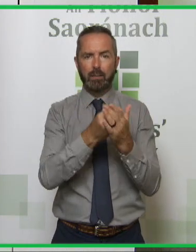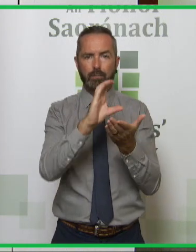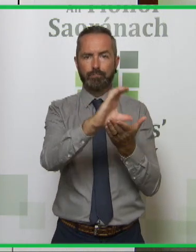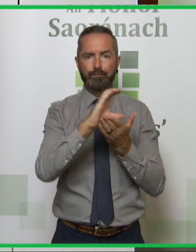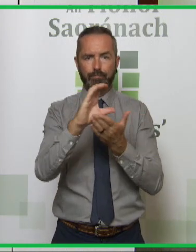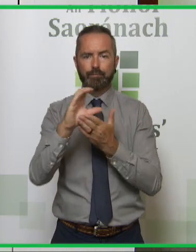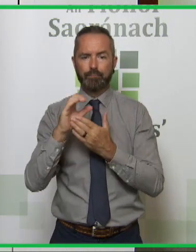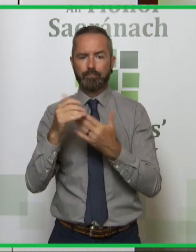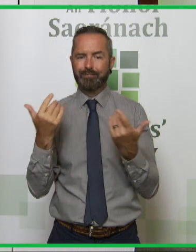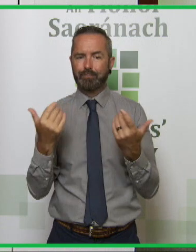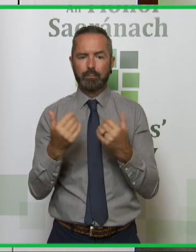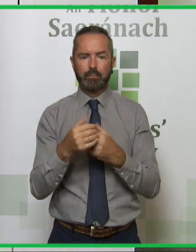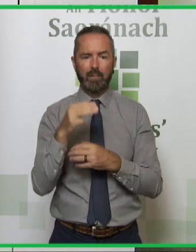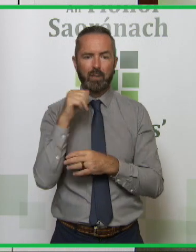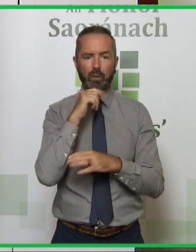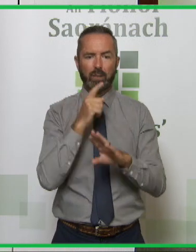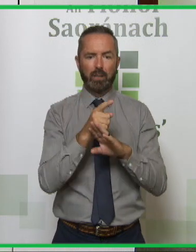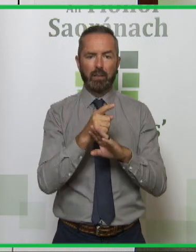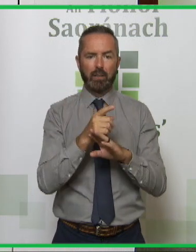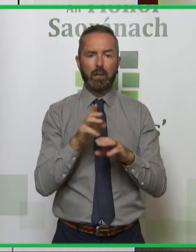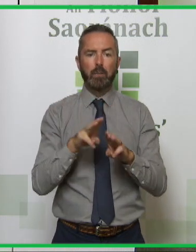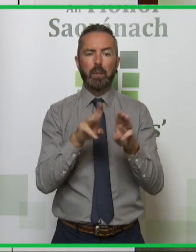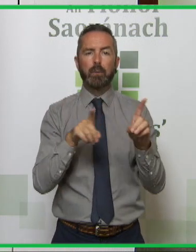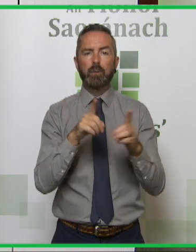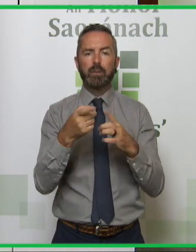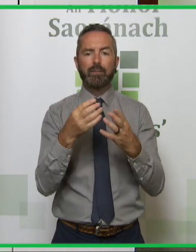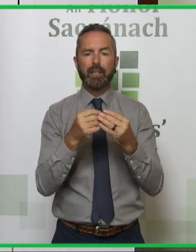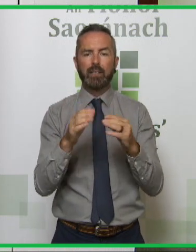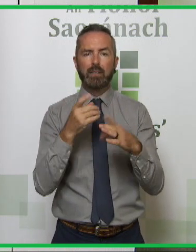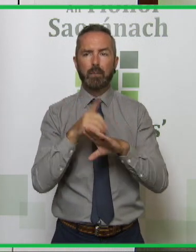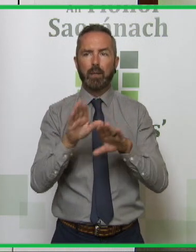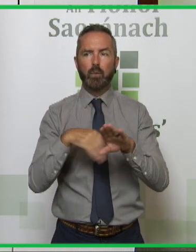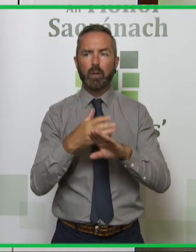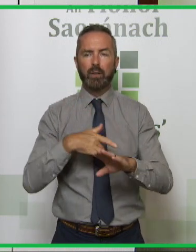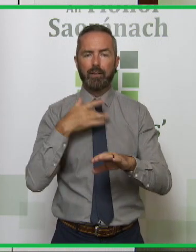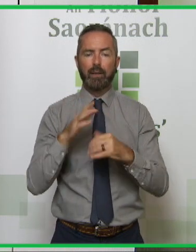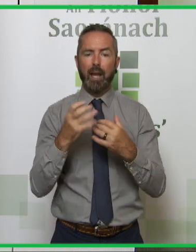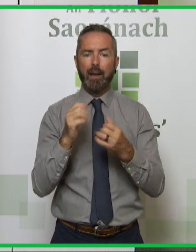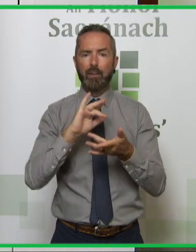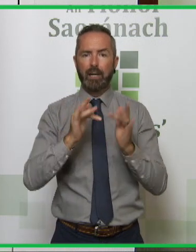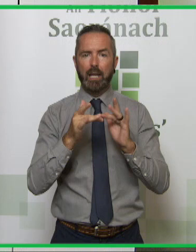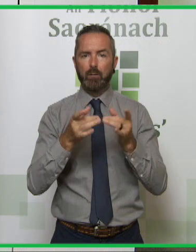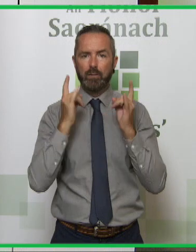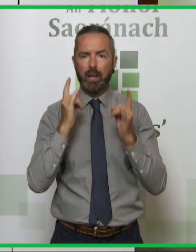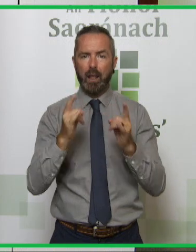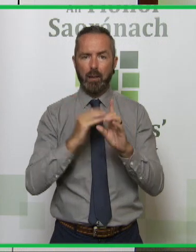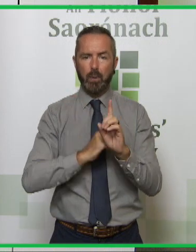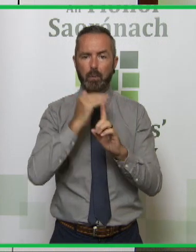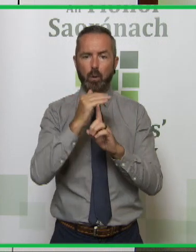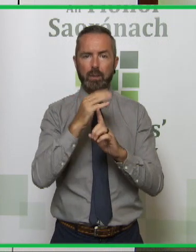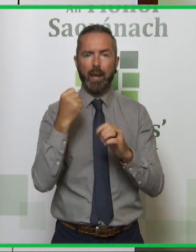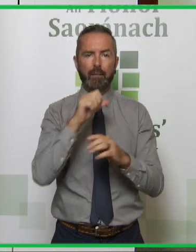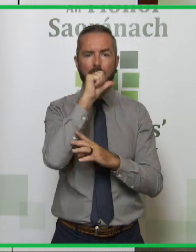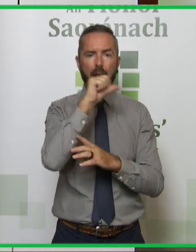do different things depending on where you live. We have a network of health promotion improvement officers around the country who have an alcohol prevention